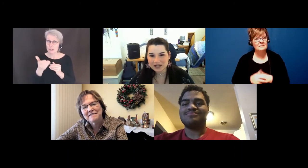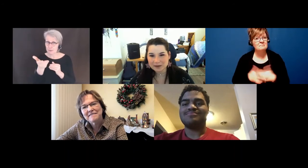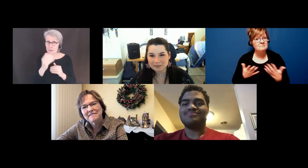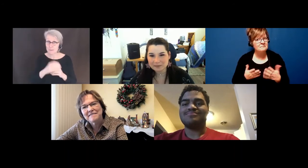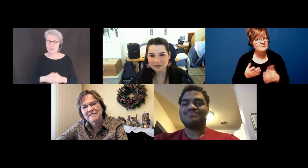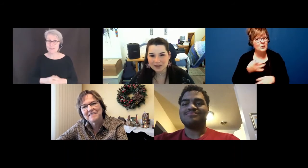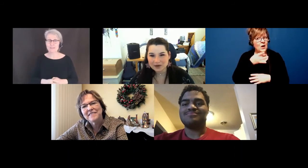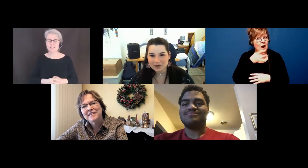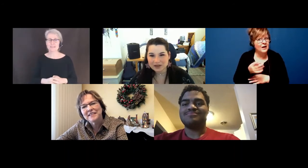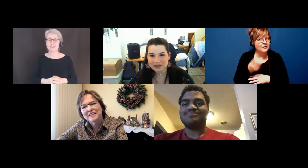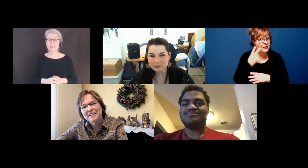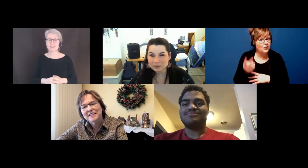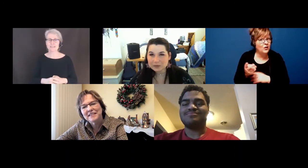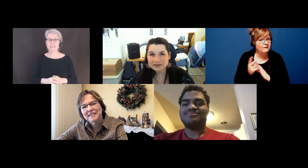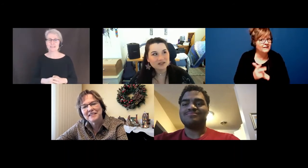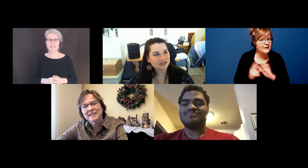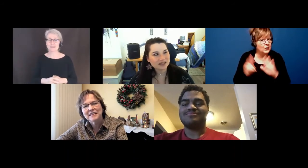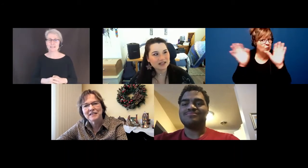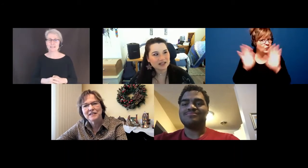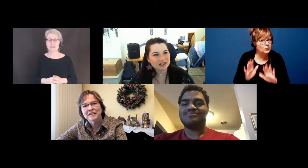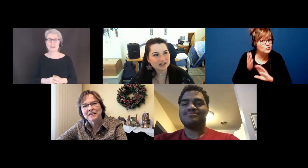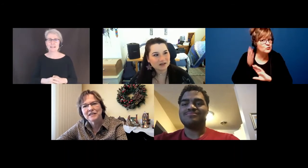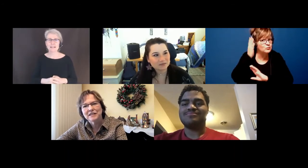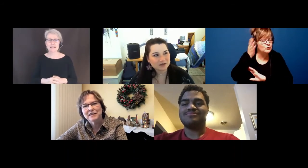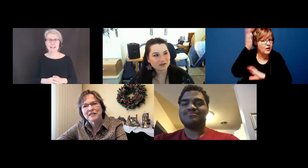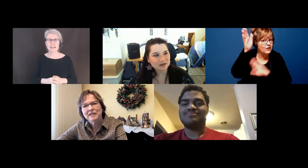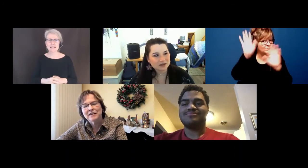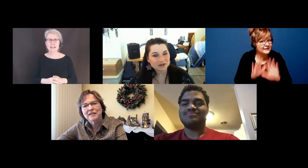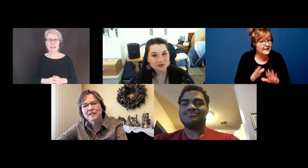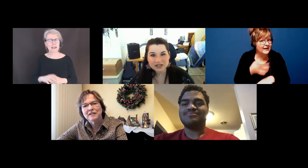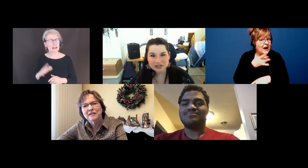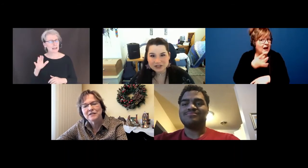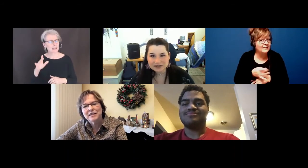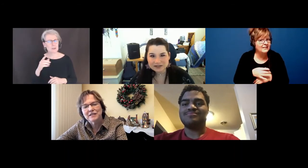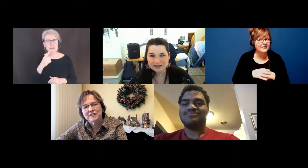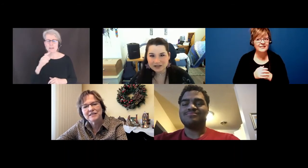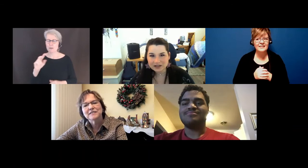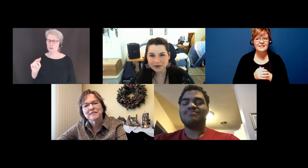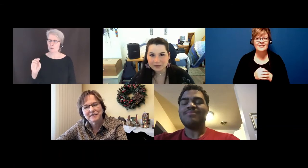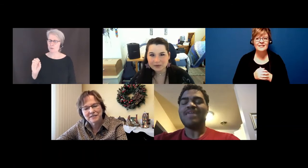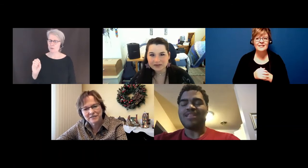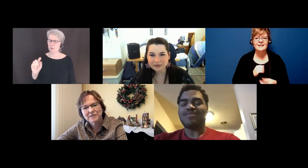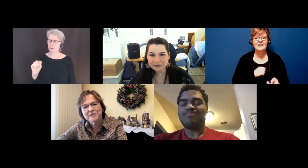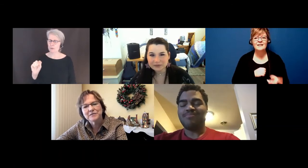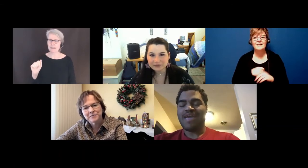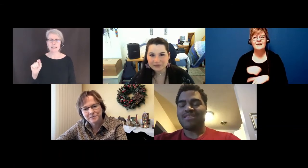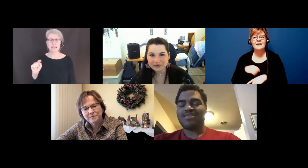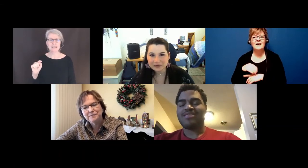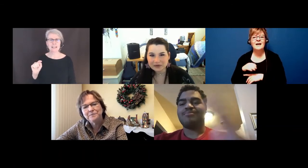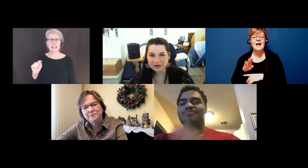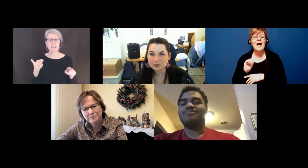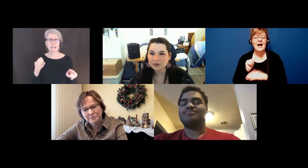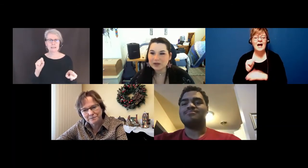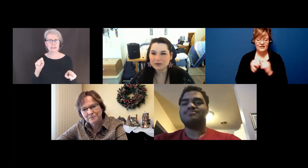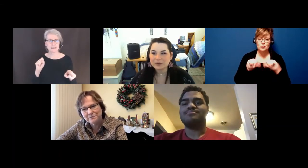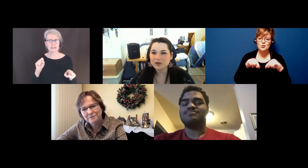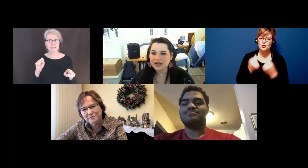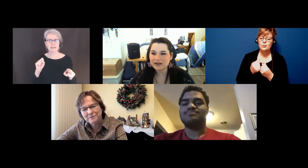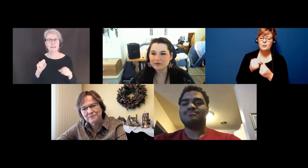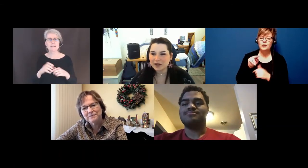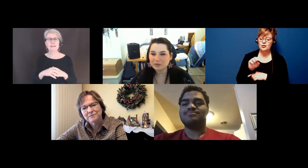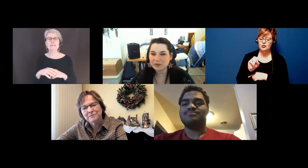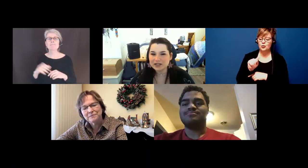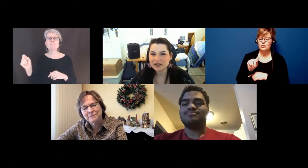forward. With what was it? The notations? Is that the choir with now? Yes. Great. And